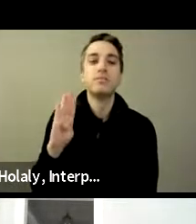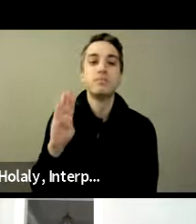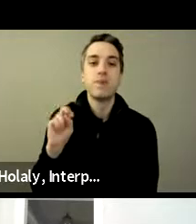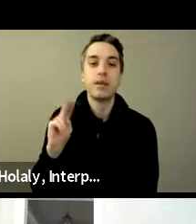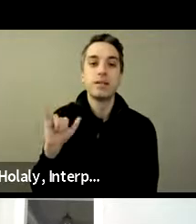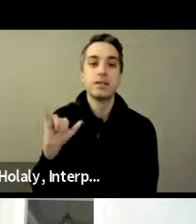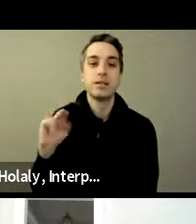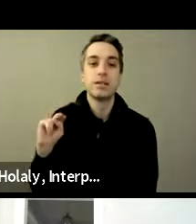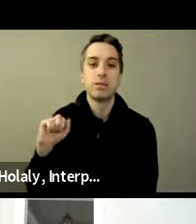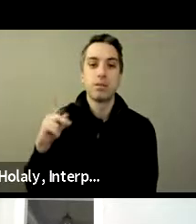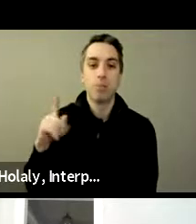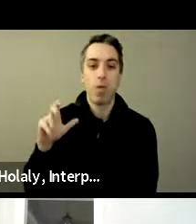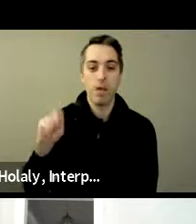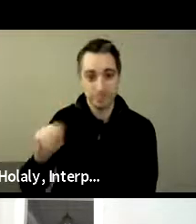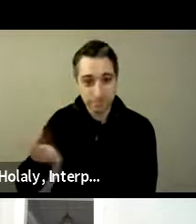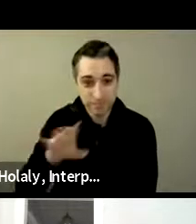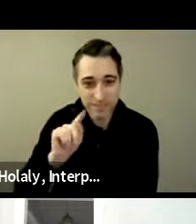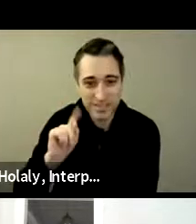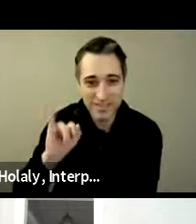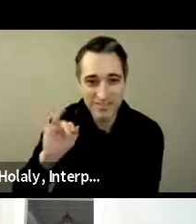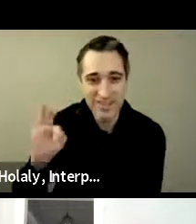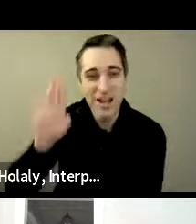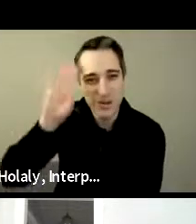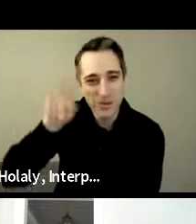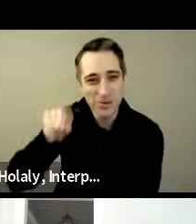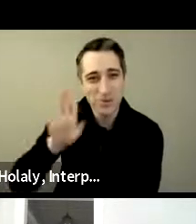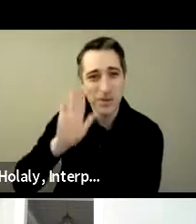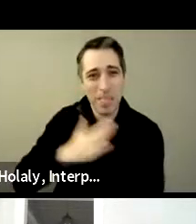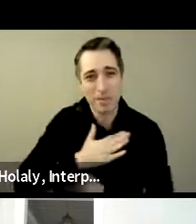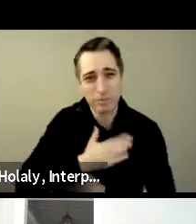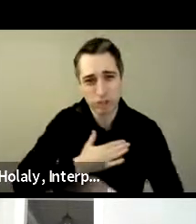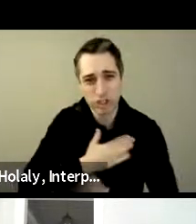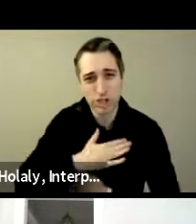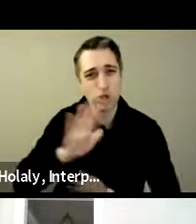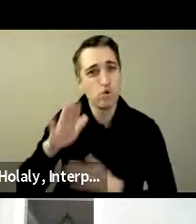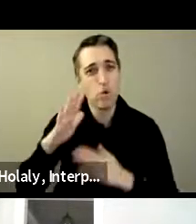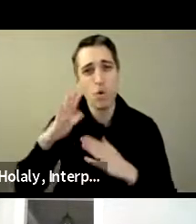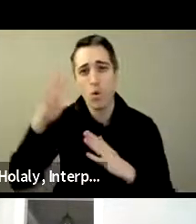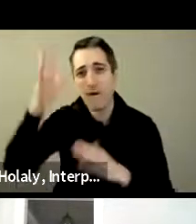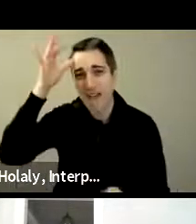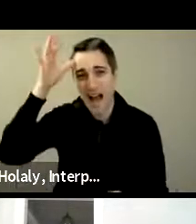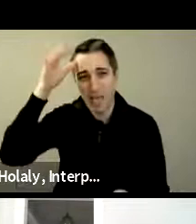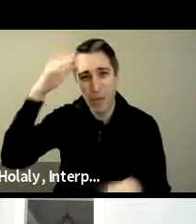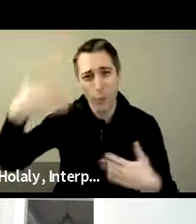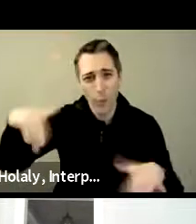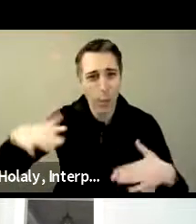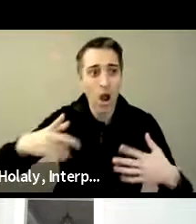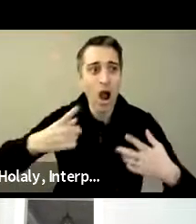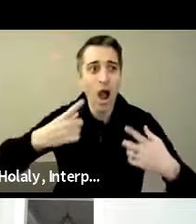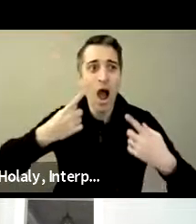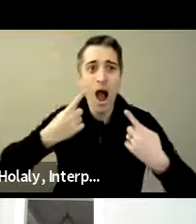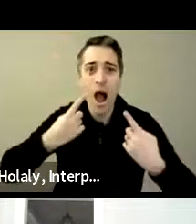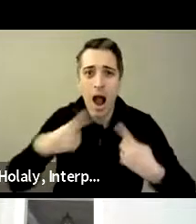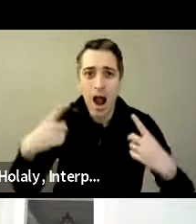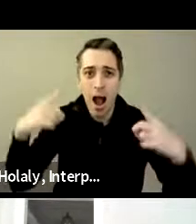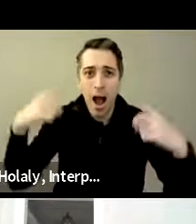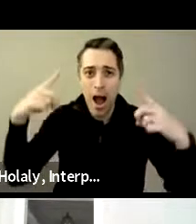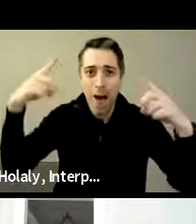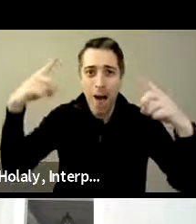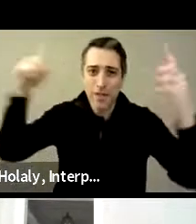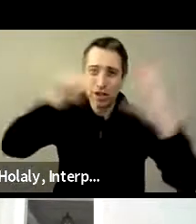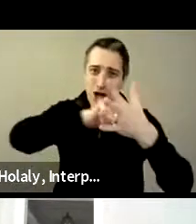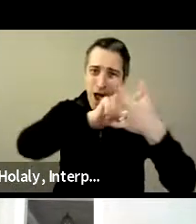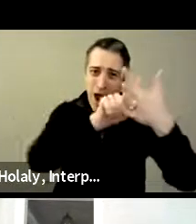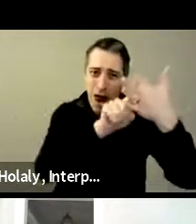Tiffany, I'm sure you'll appreciate this. There's so much that your dad accomplished during his lifetime that the reason he's being